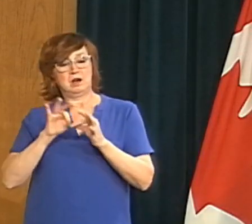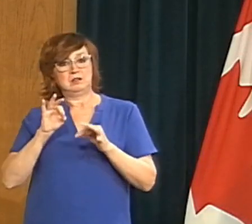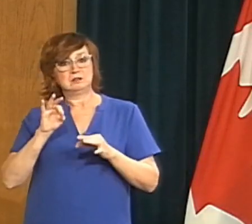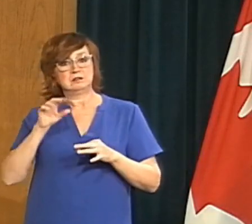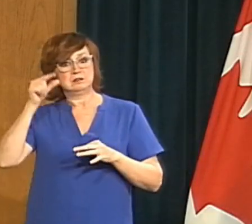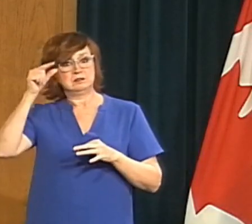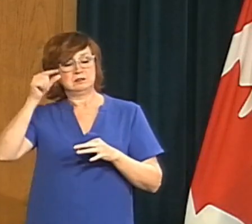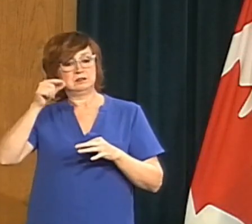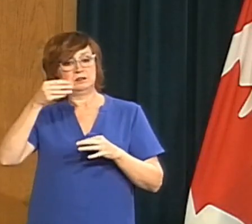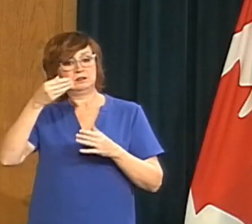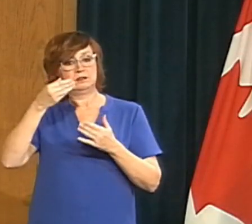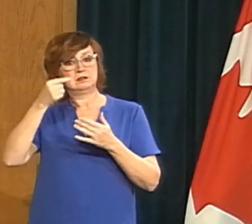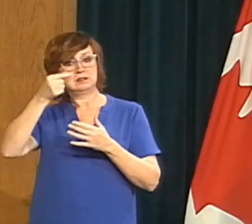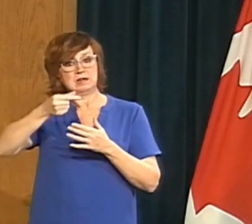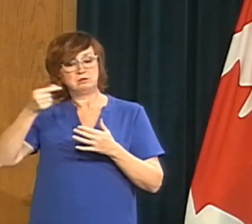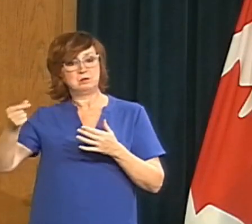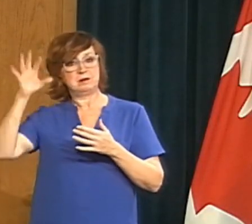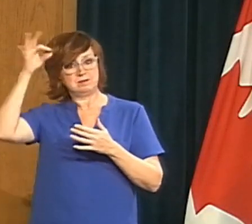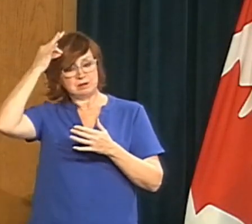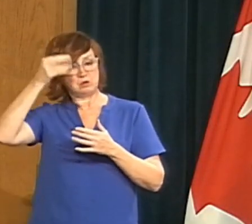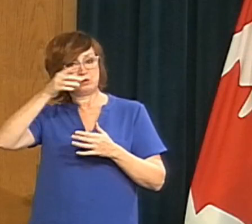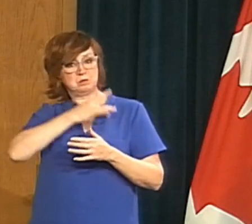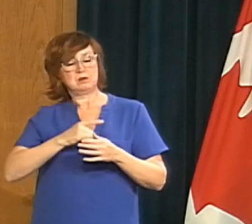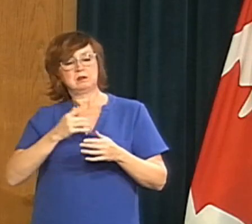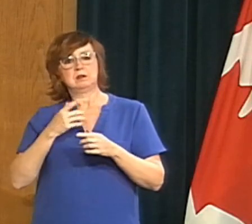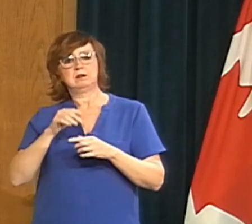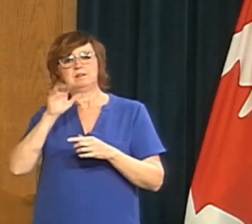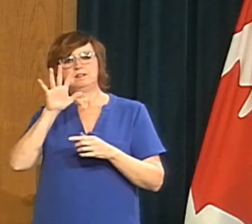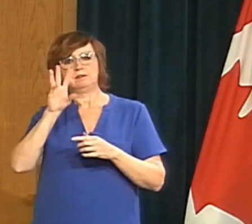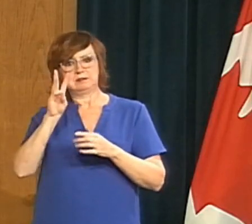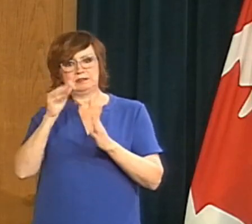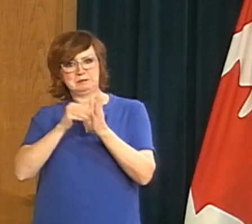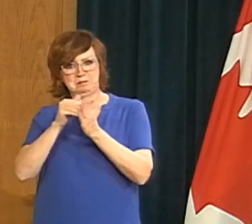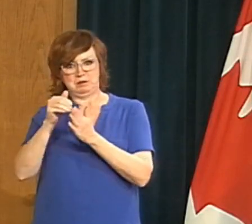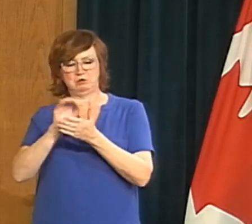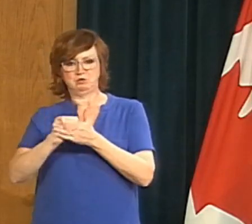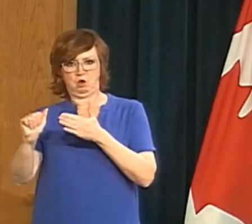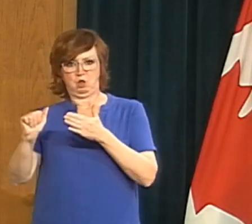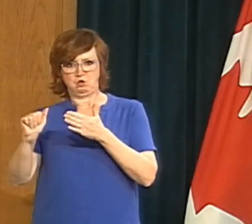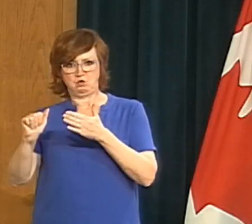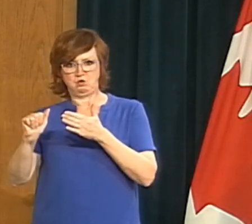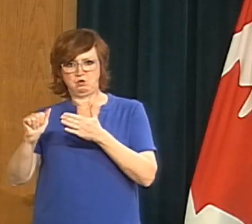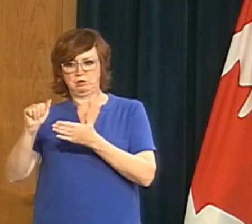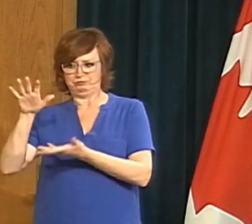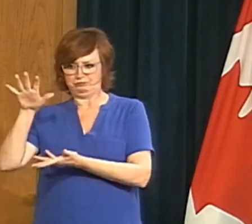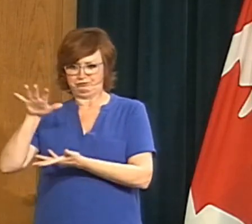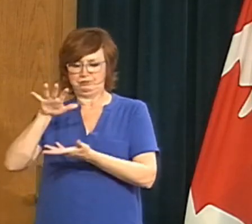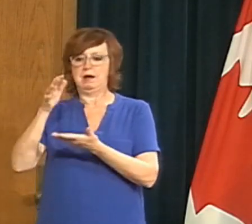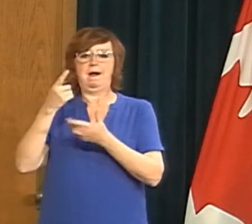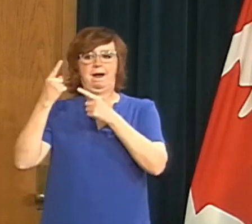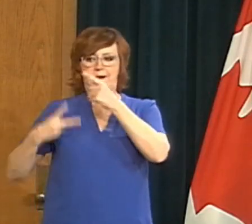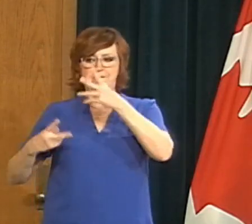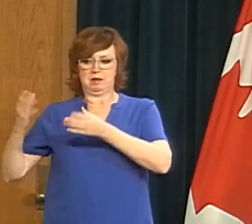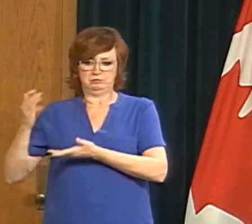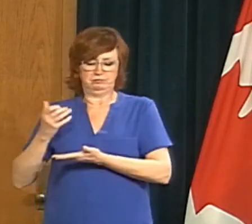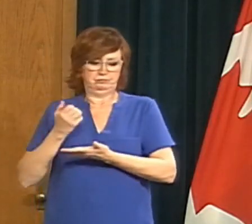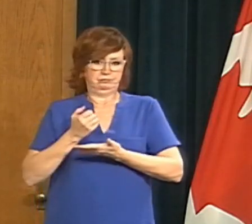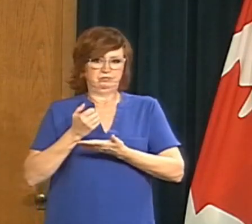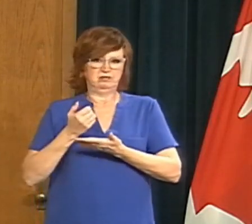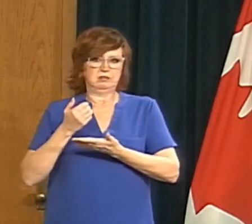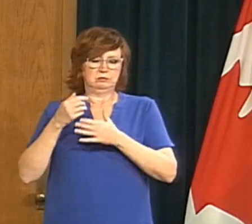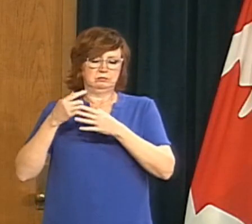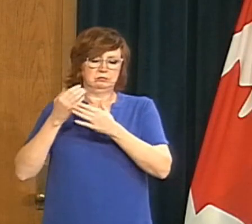will be cost-shared by the provincial and the federal governments. Today, our government is also taking action to ensure that